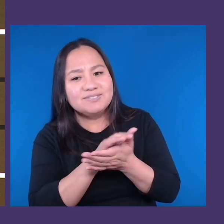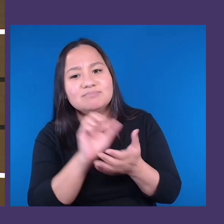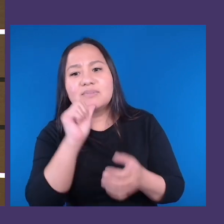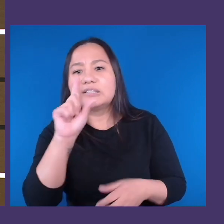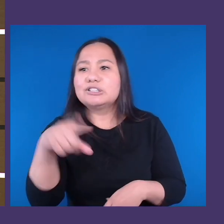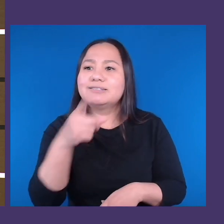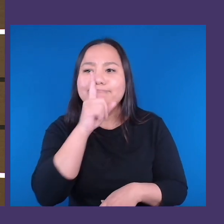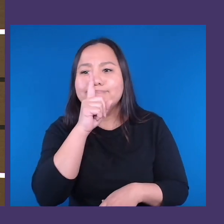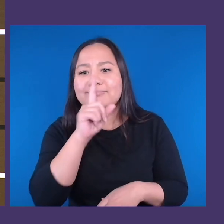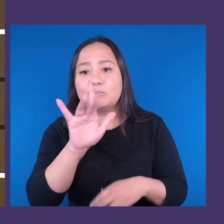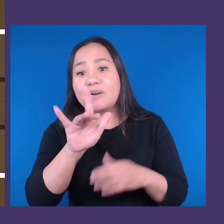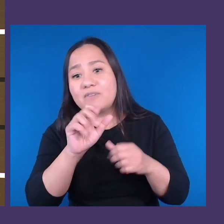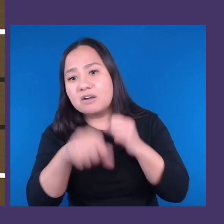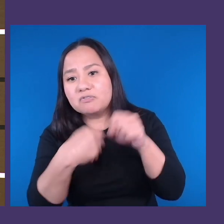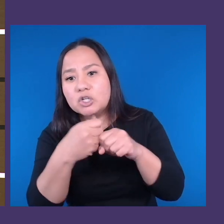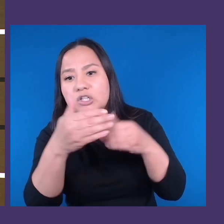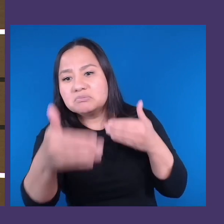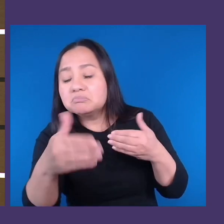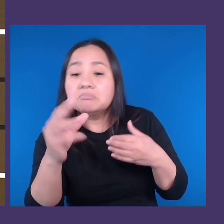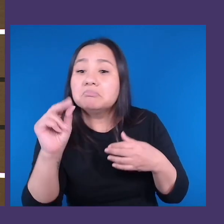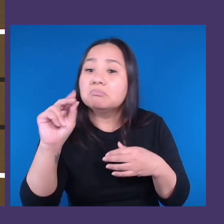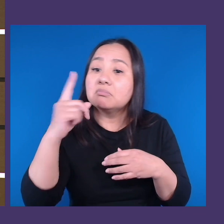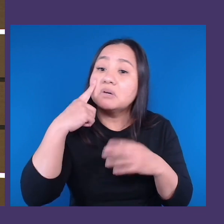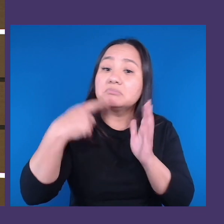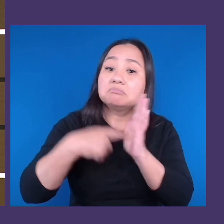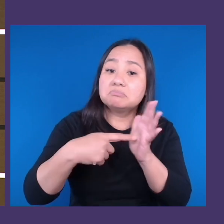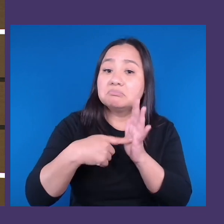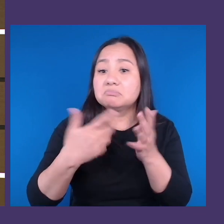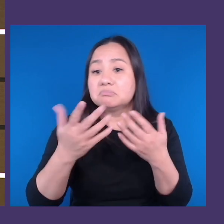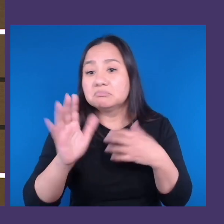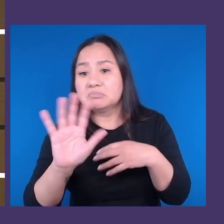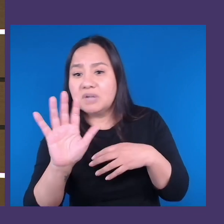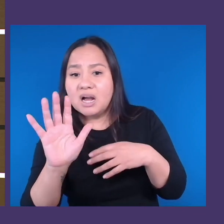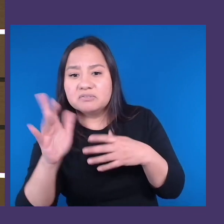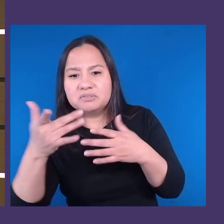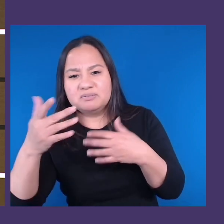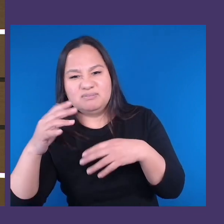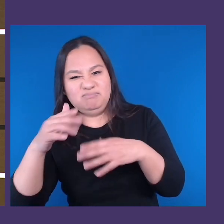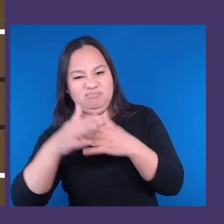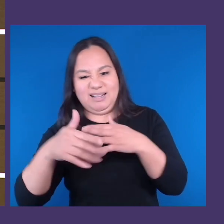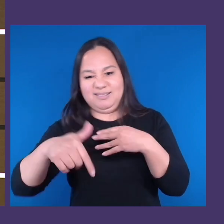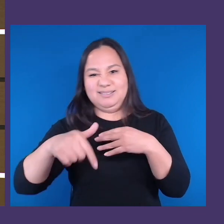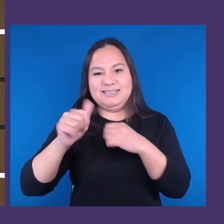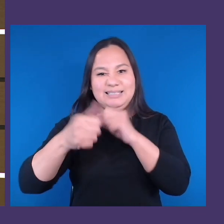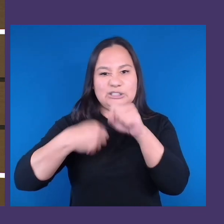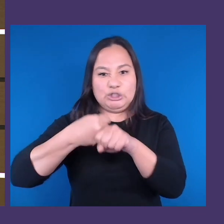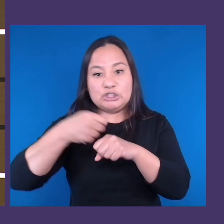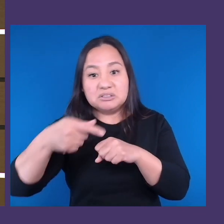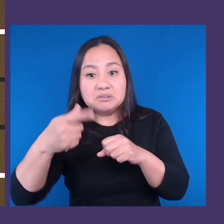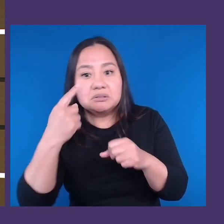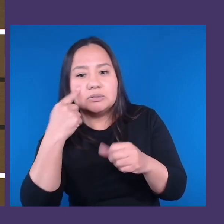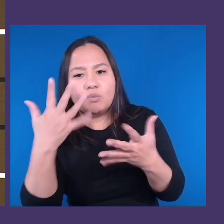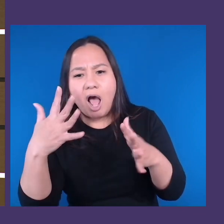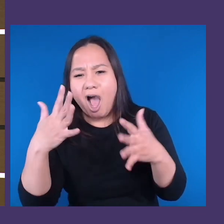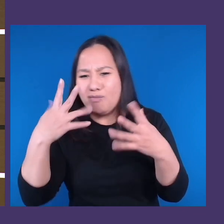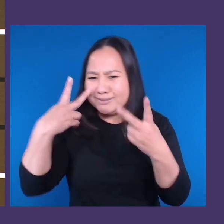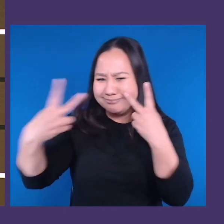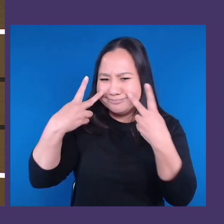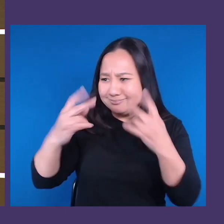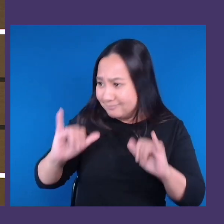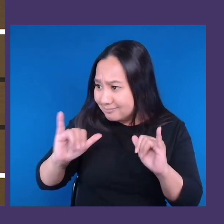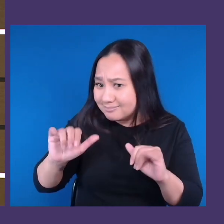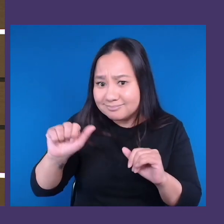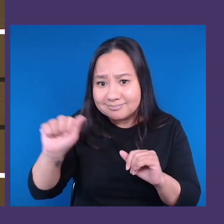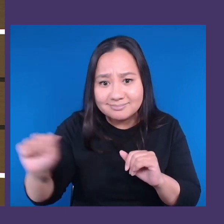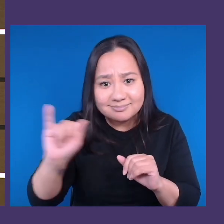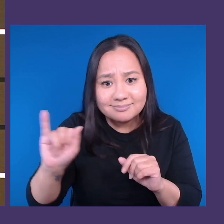say, 5 at the end of this decade, what we're already seeing in something like Seeing AI. AI offers